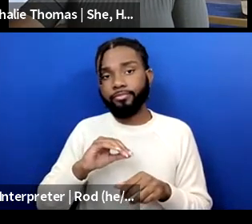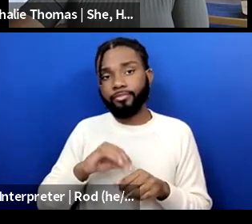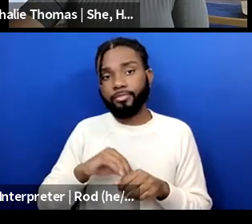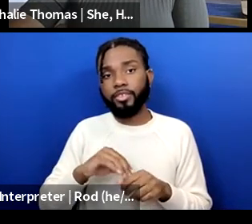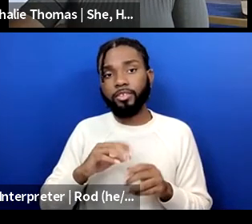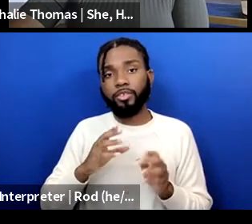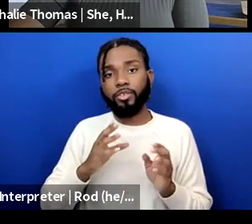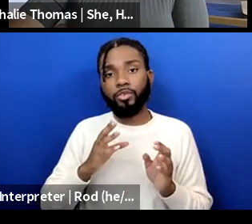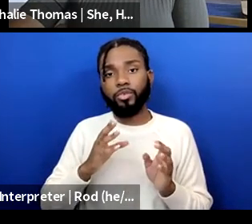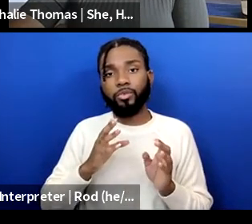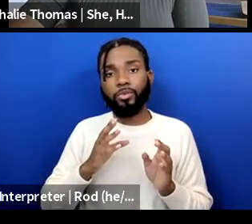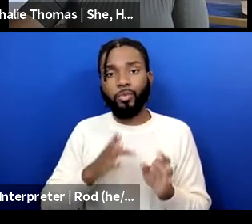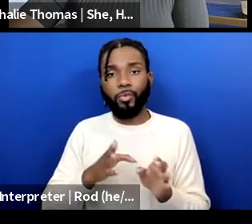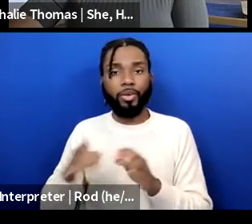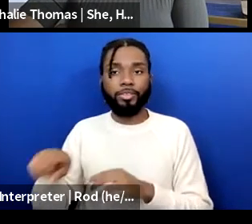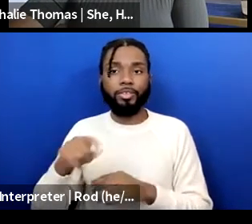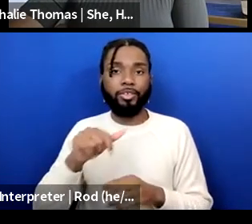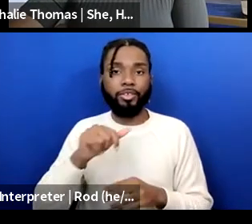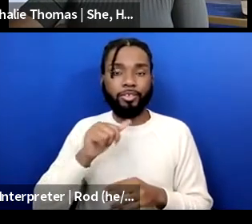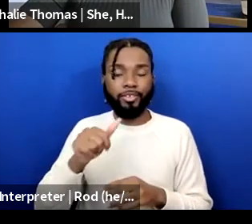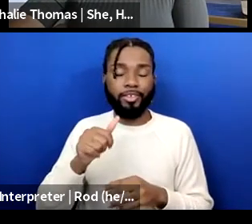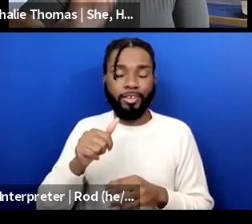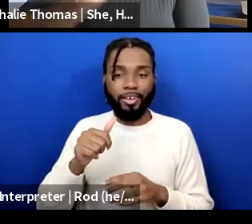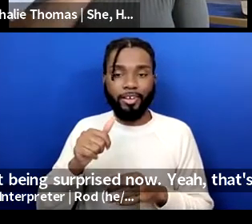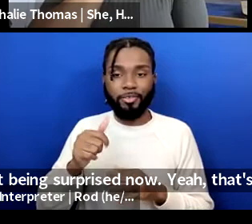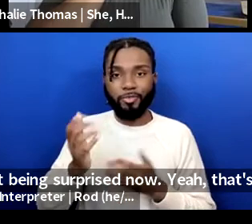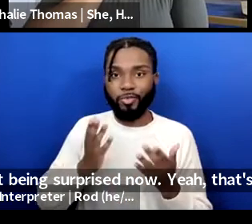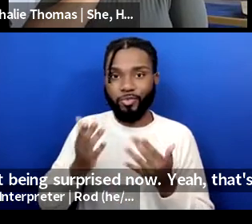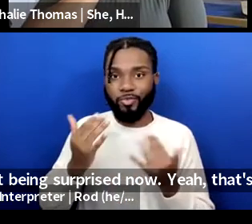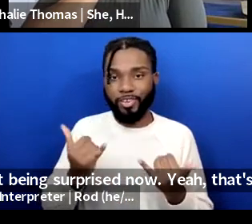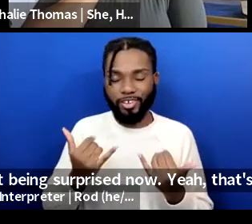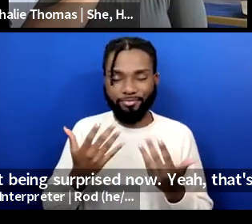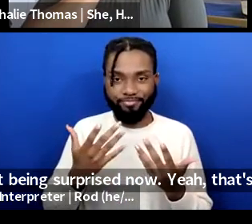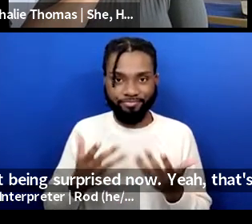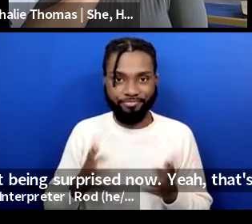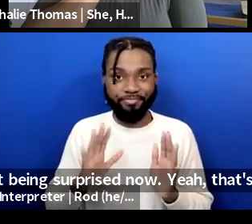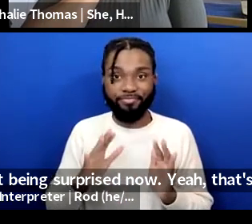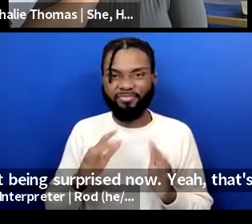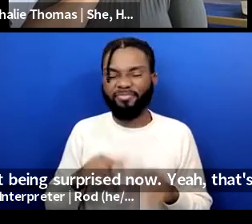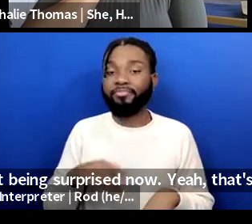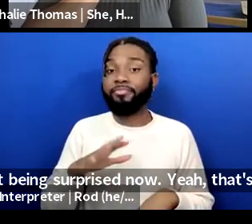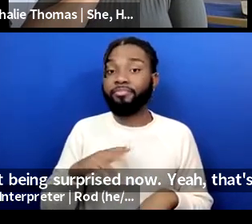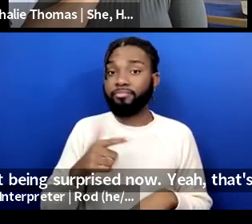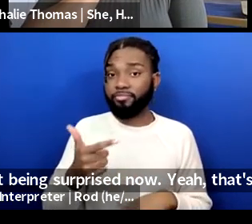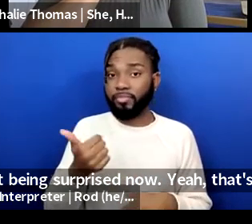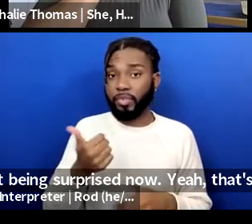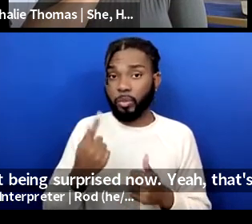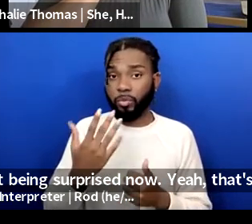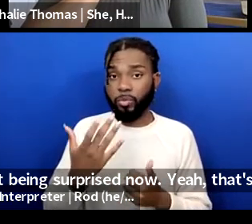they're not being served right now. Yeah, that's the end of that sentence. Anybody want to jump in on that?